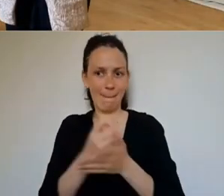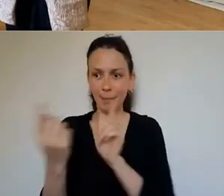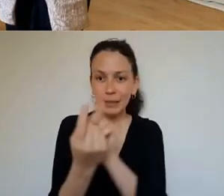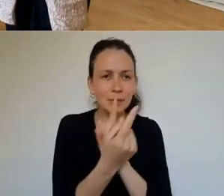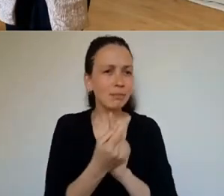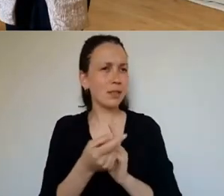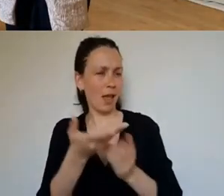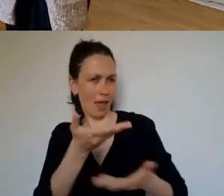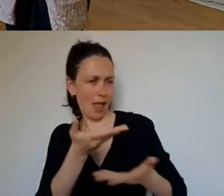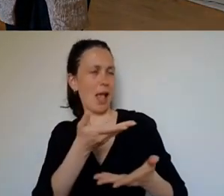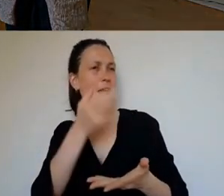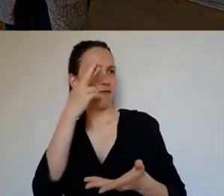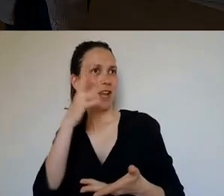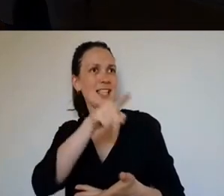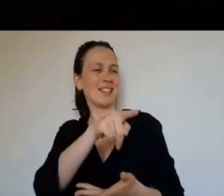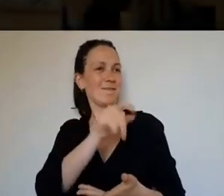different and common languages.